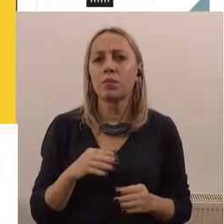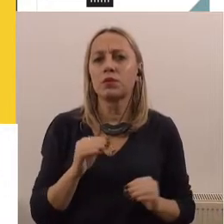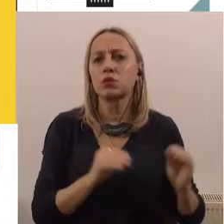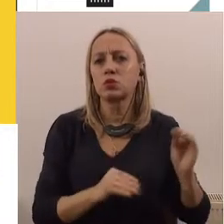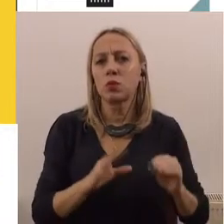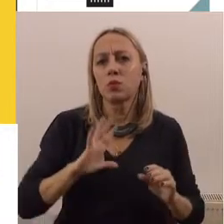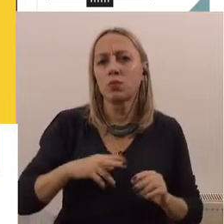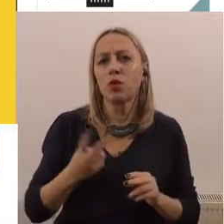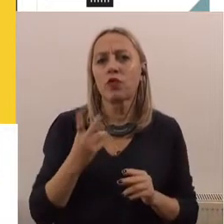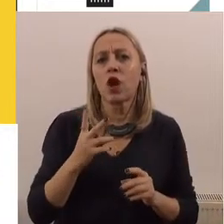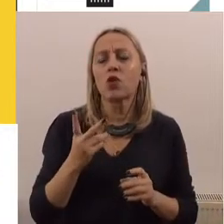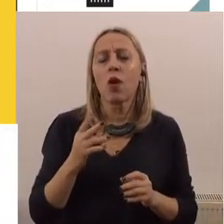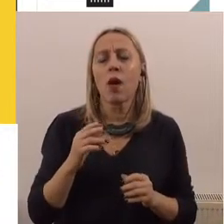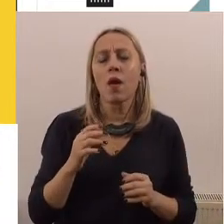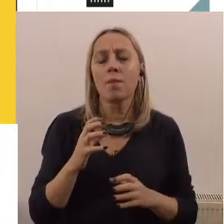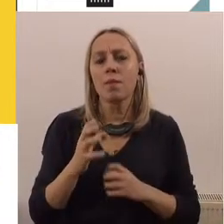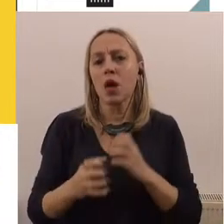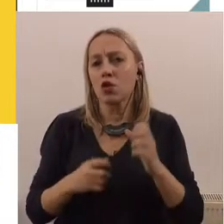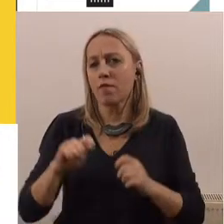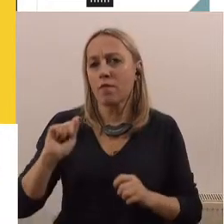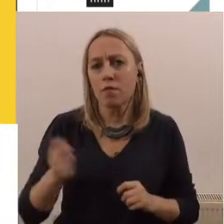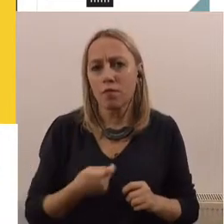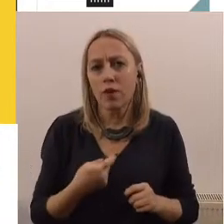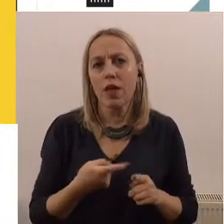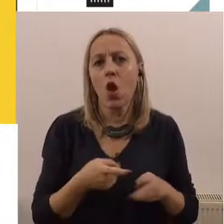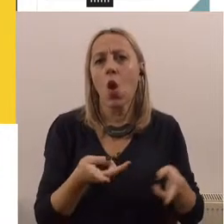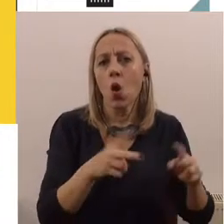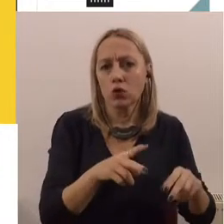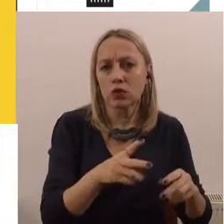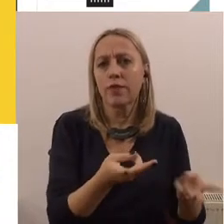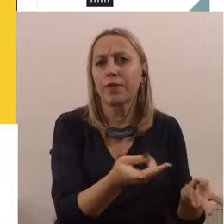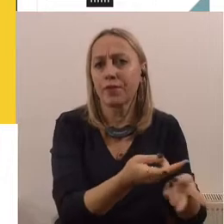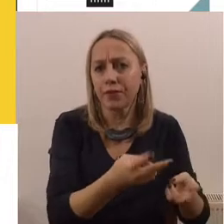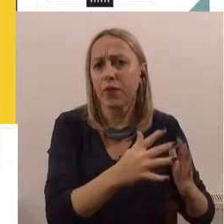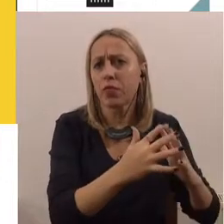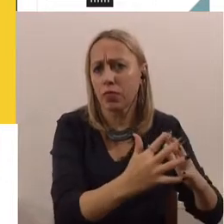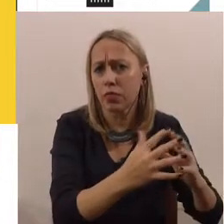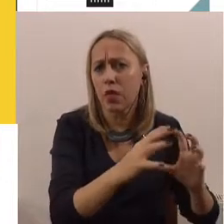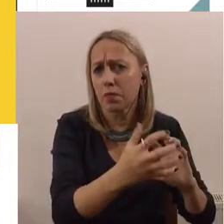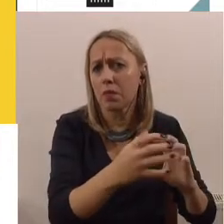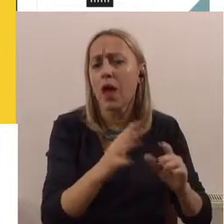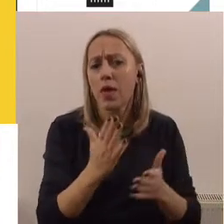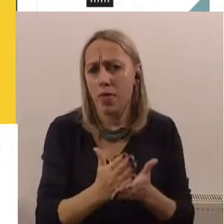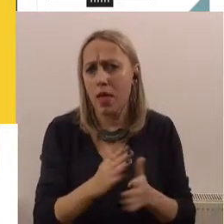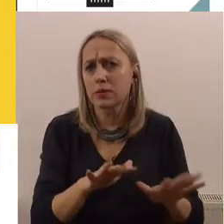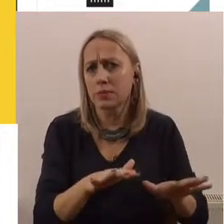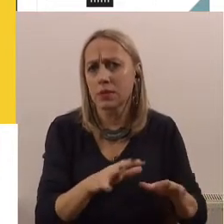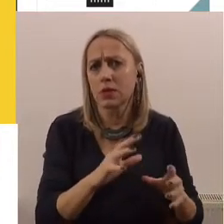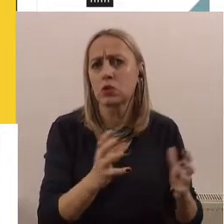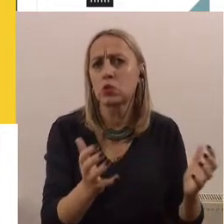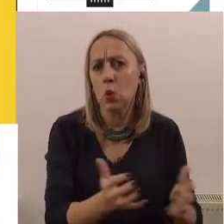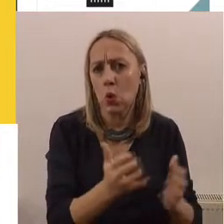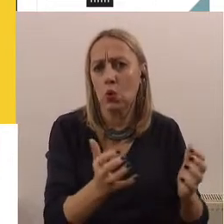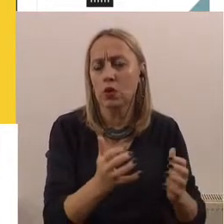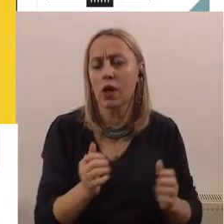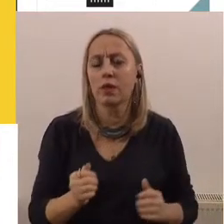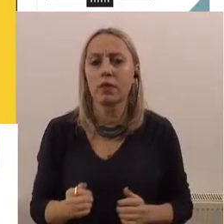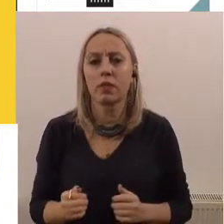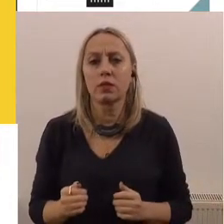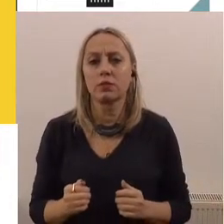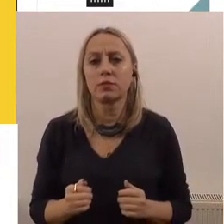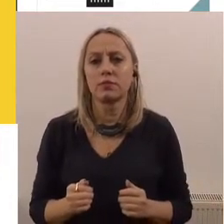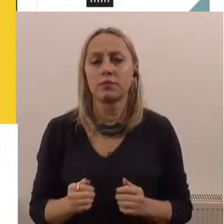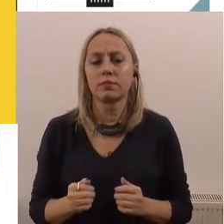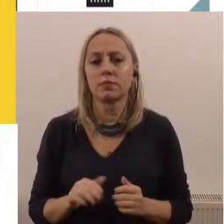it still exists, and it's a communal place where it's a lot of headquarters